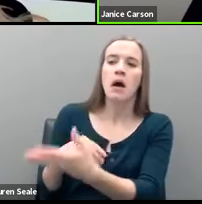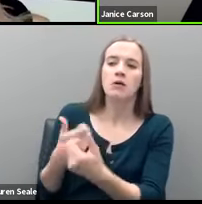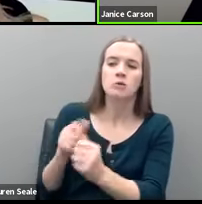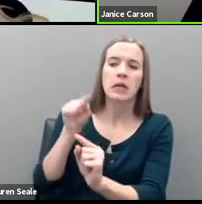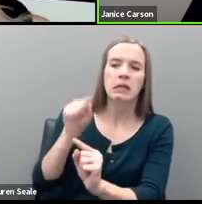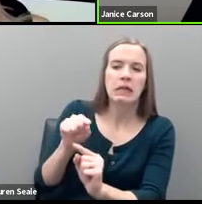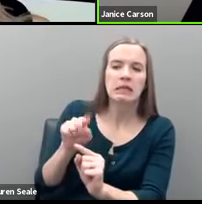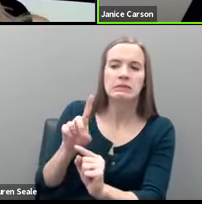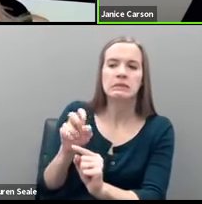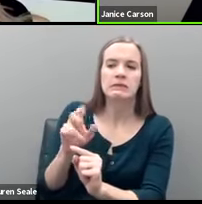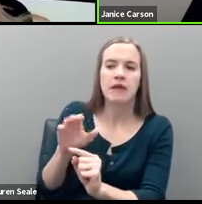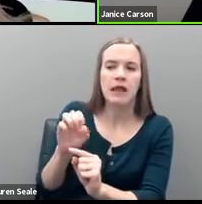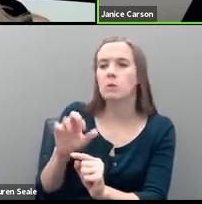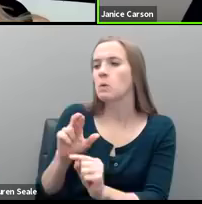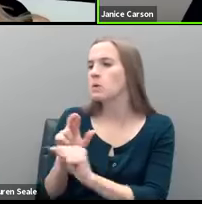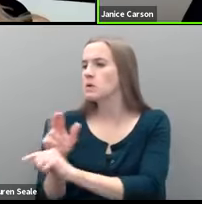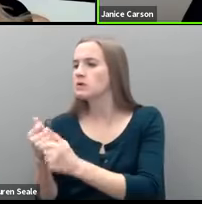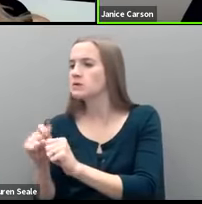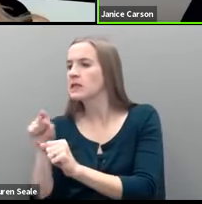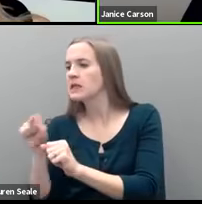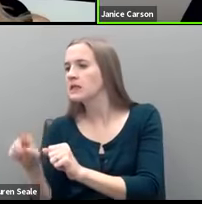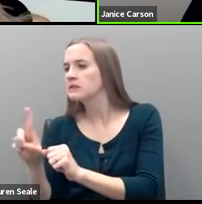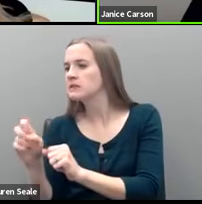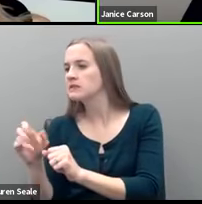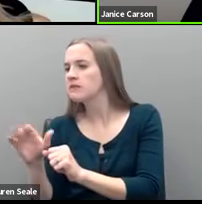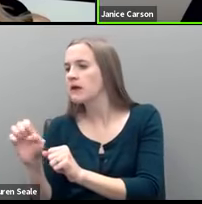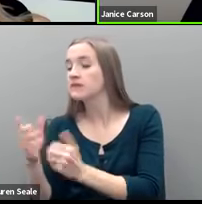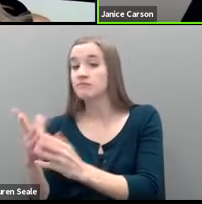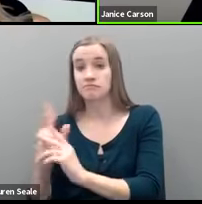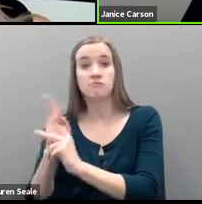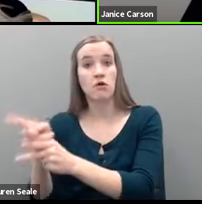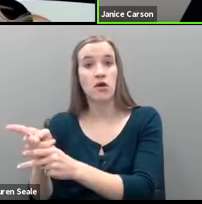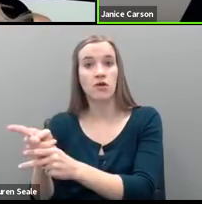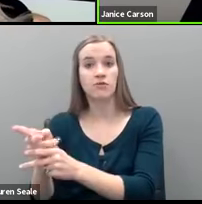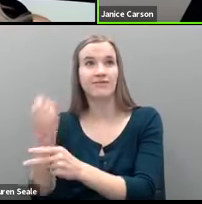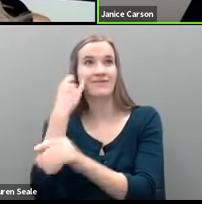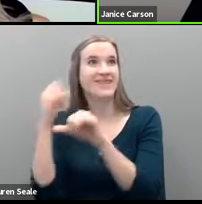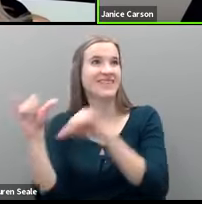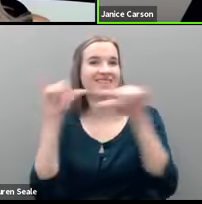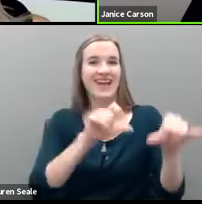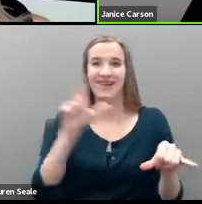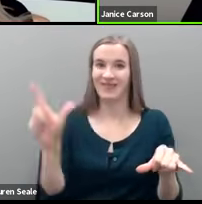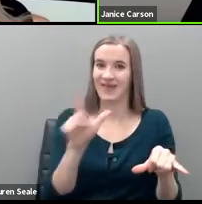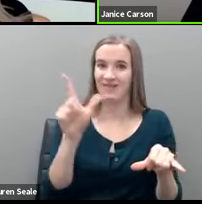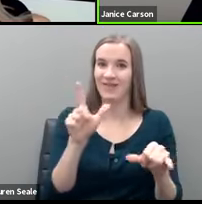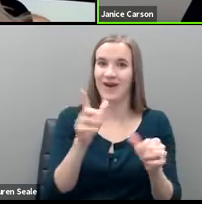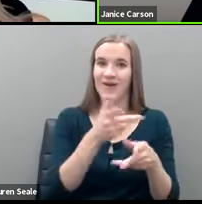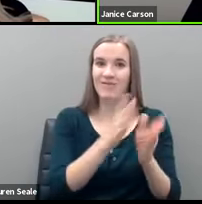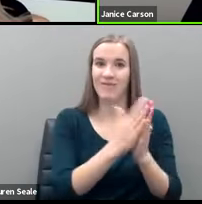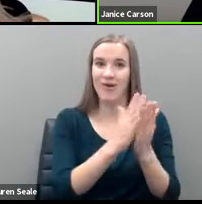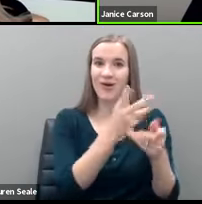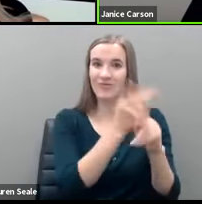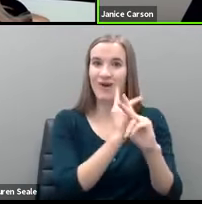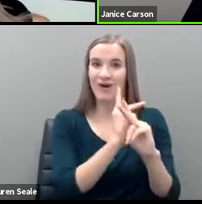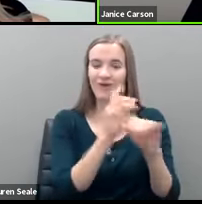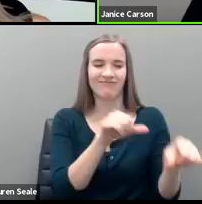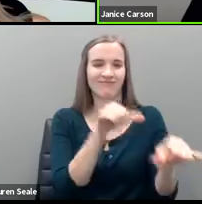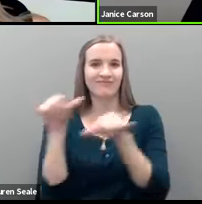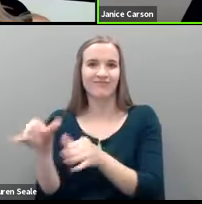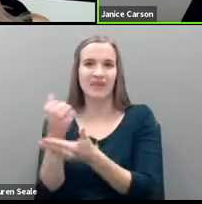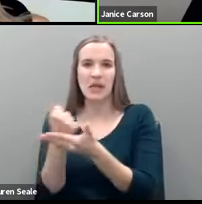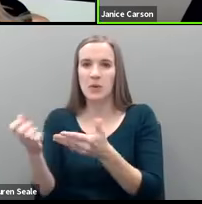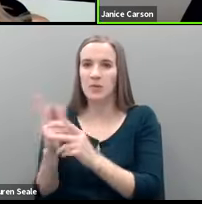specifications. And then the individual can borrow it. You check it out like a book, and you take it home and you give it a go, and we'll do the demo,